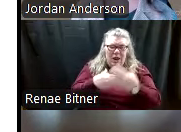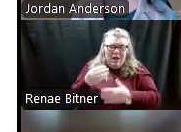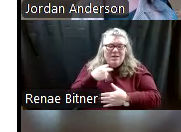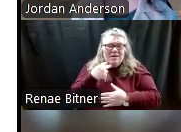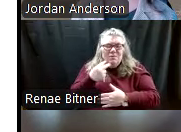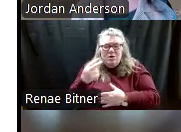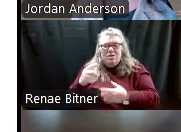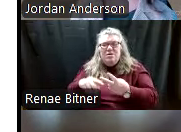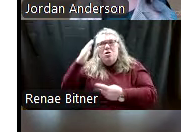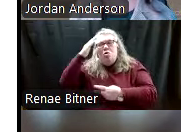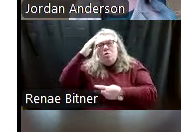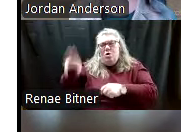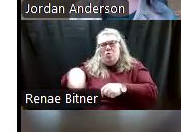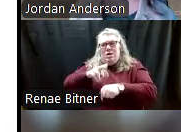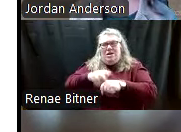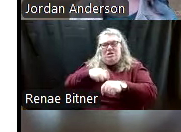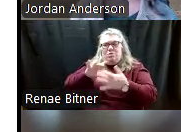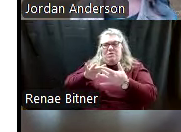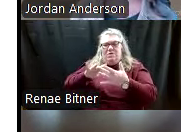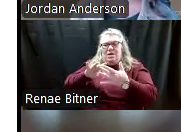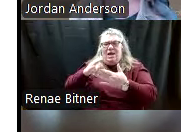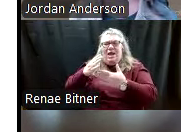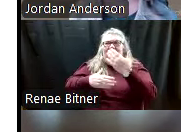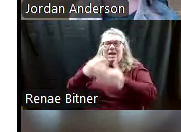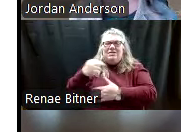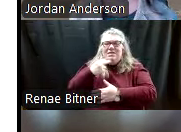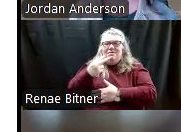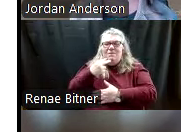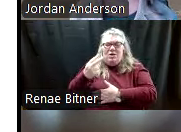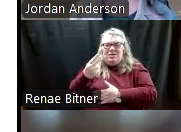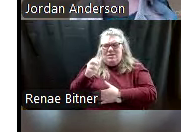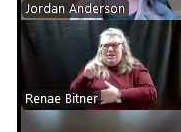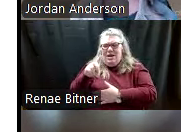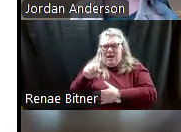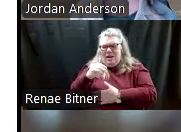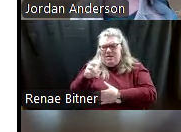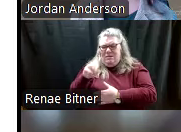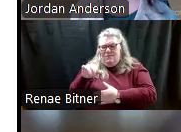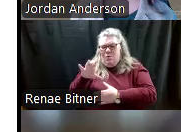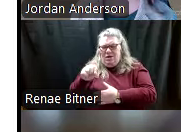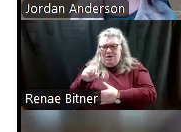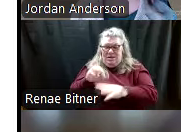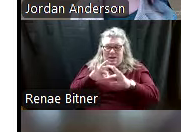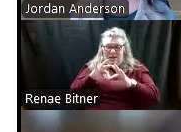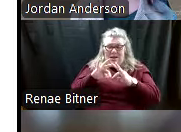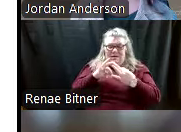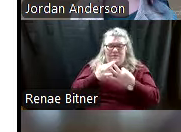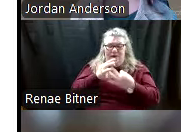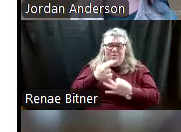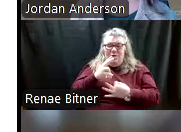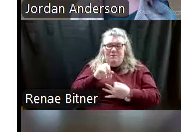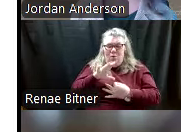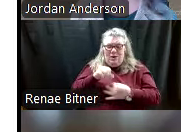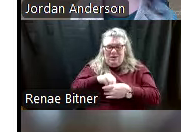know nationally we've been in touch with Hands and Voices and all of the other community resources, Family Voices in North Dakota, and just really making sure that